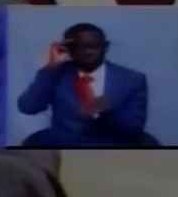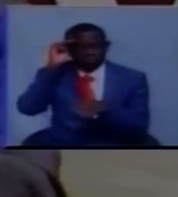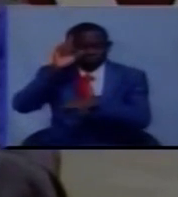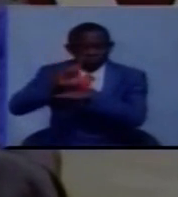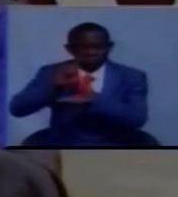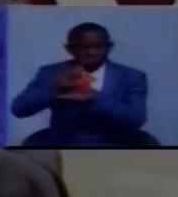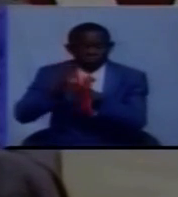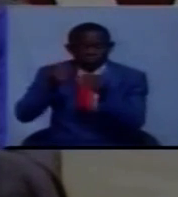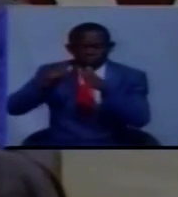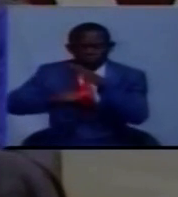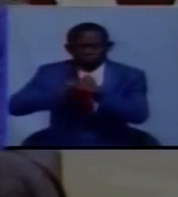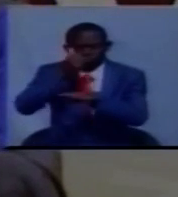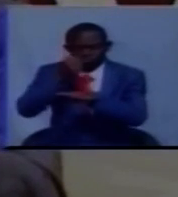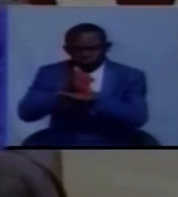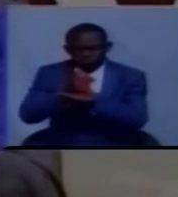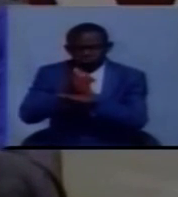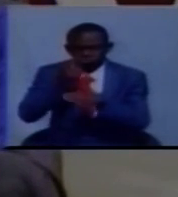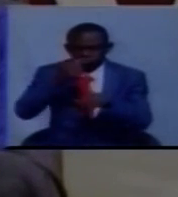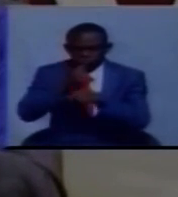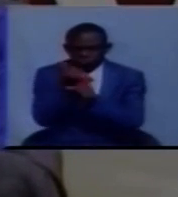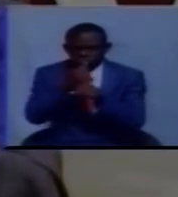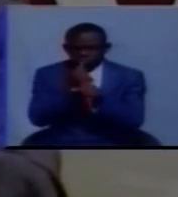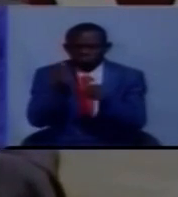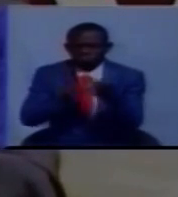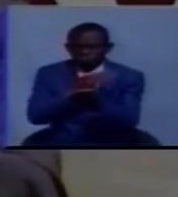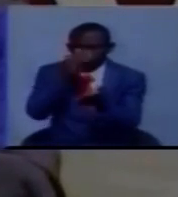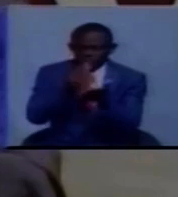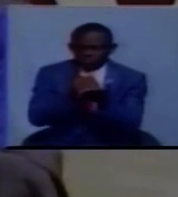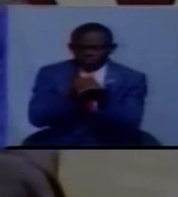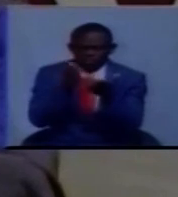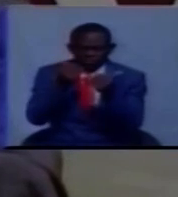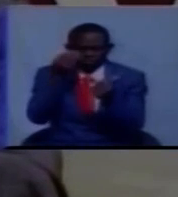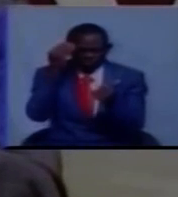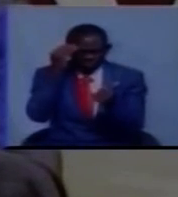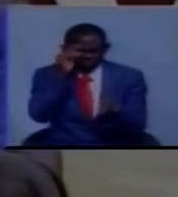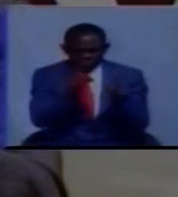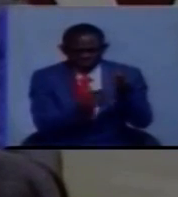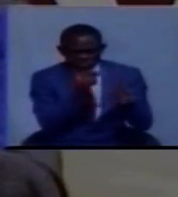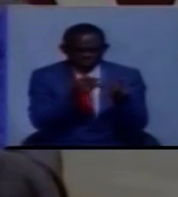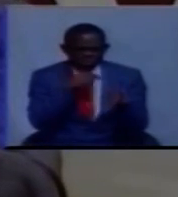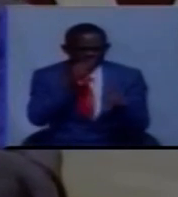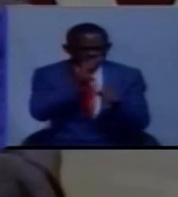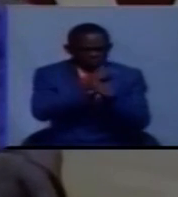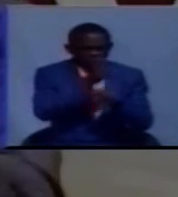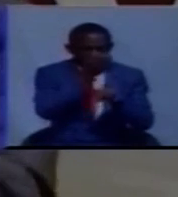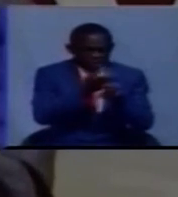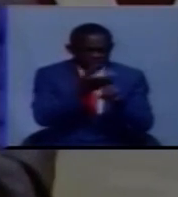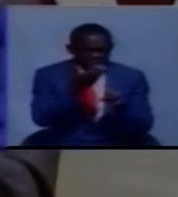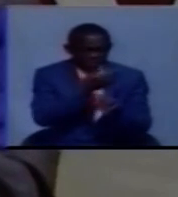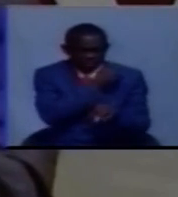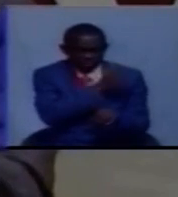that you can be able to measure the productivity of individuals. Those who are not productive, you show them the door. But if you are